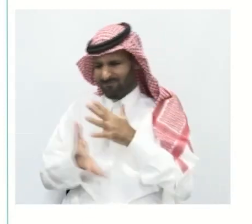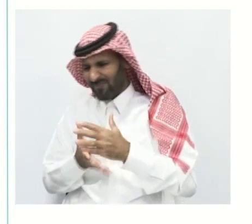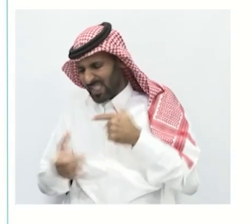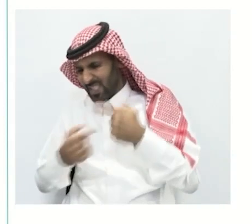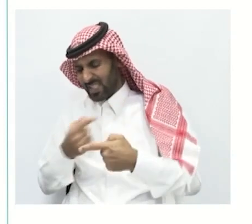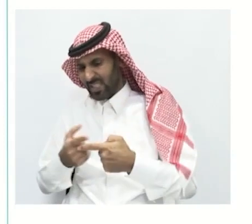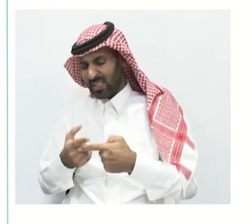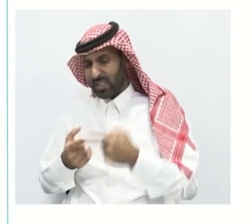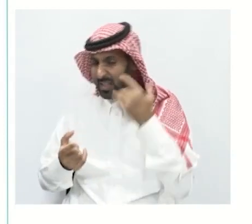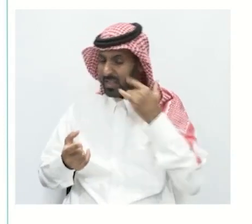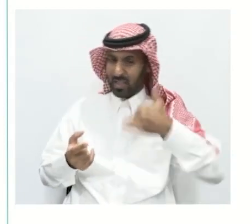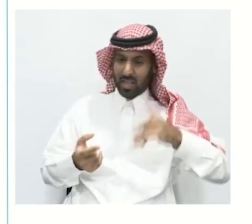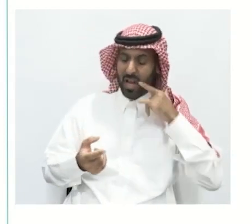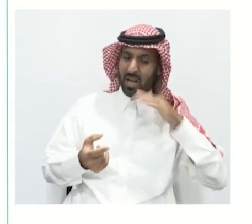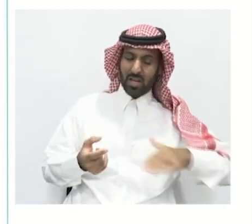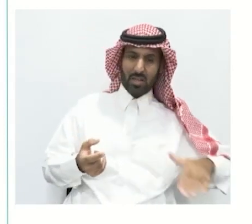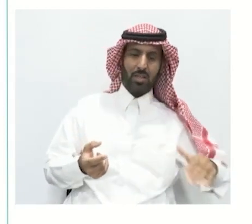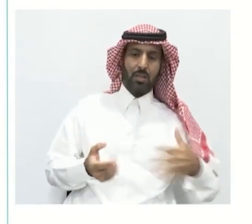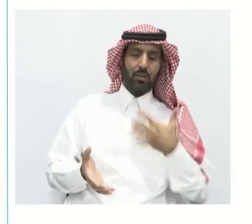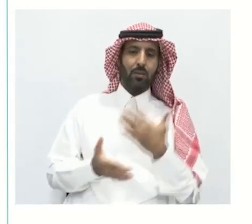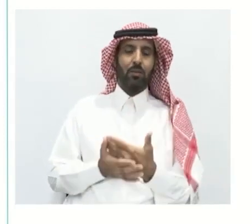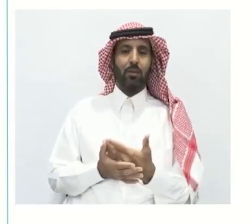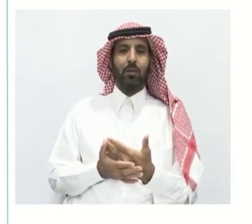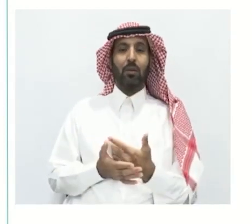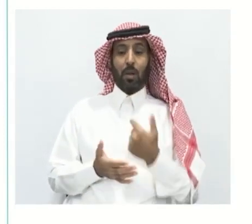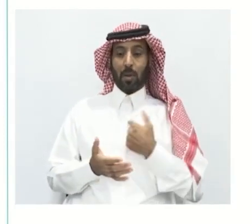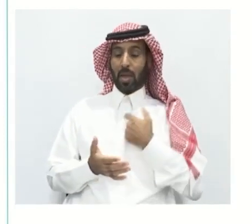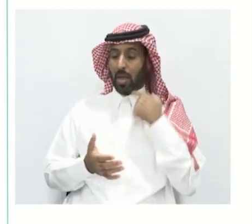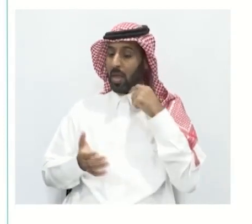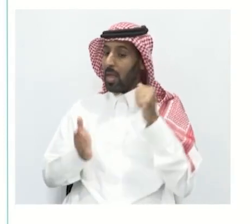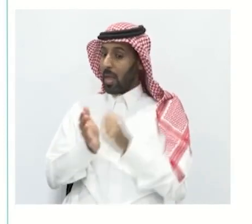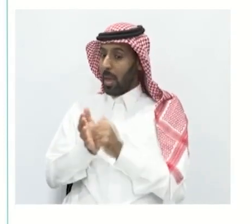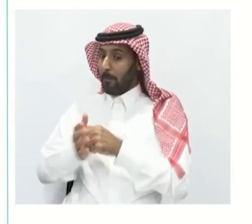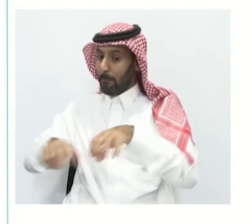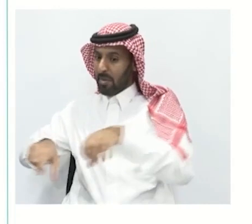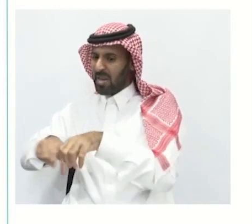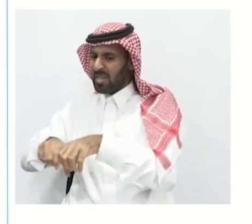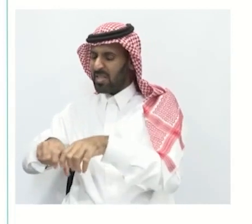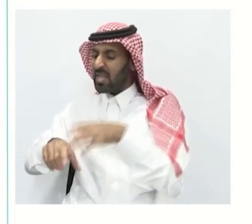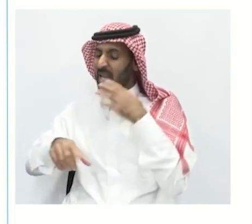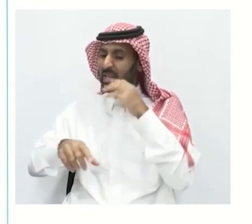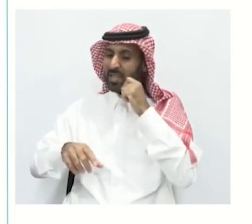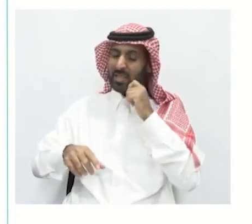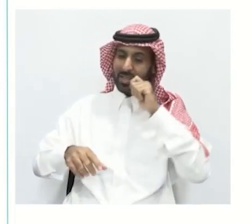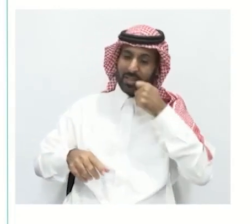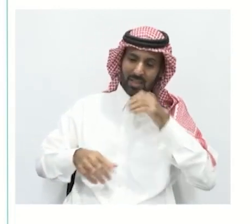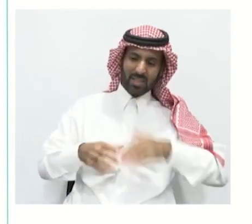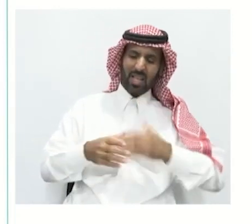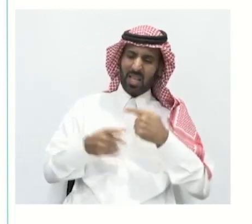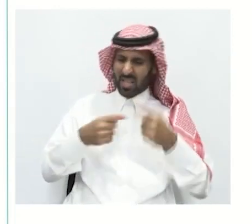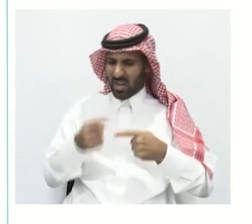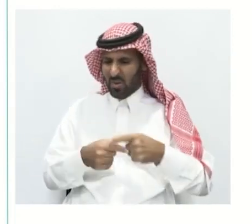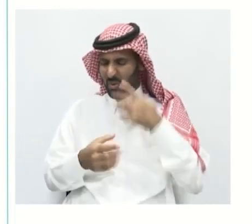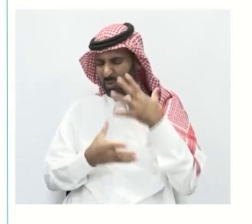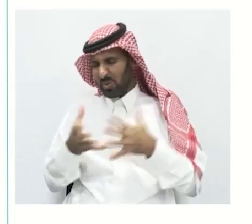with when he was younger. Again, my neighbor's son was always getting into